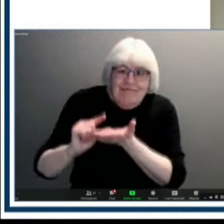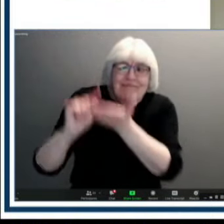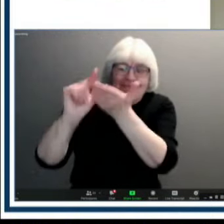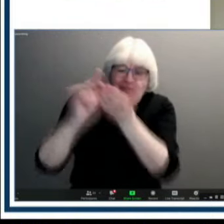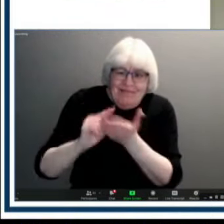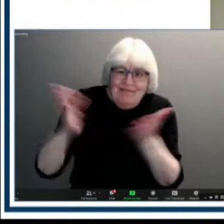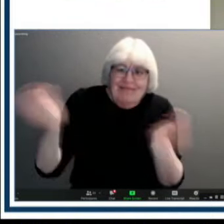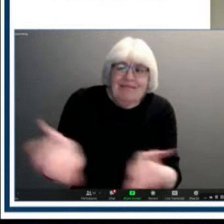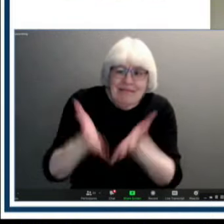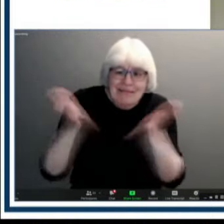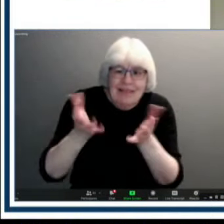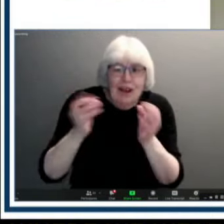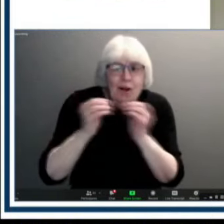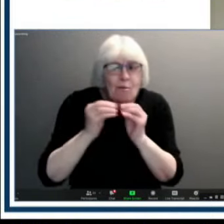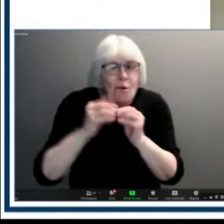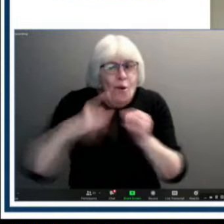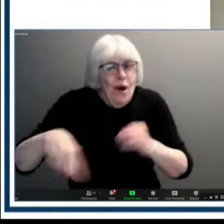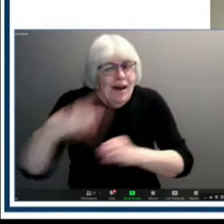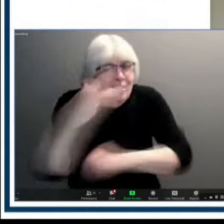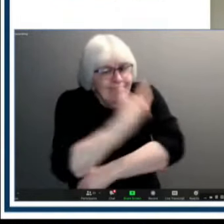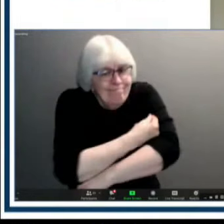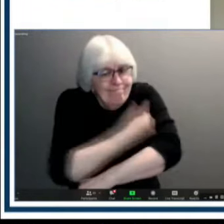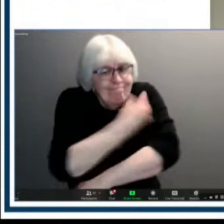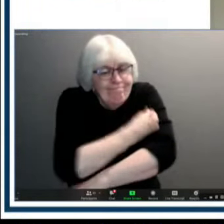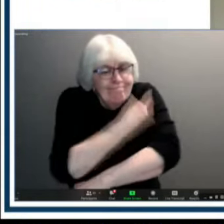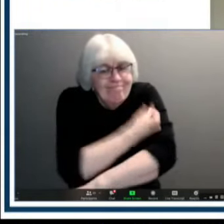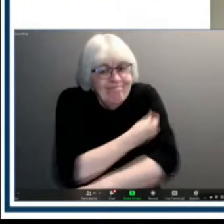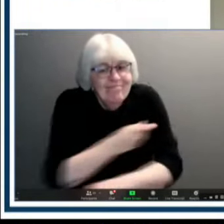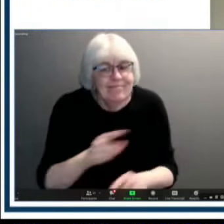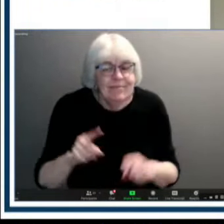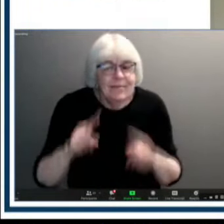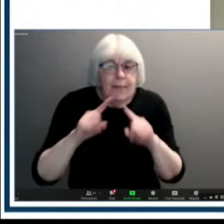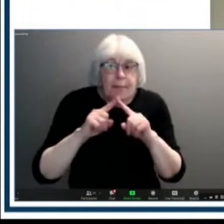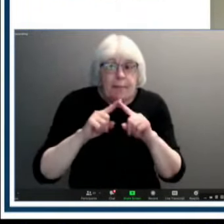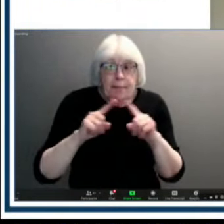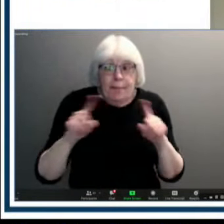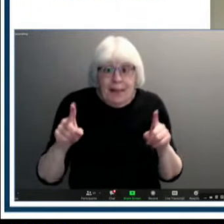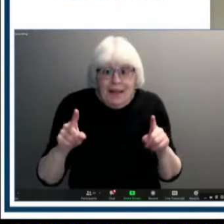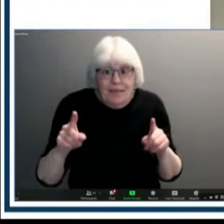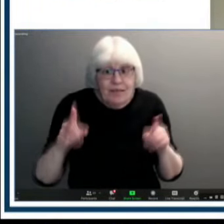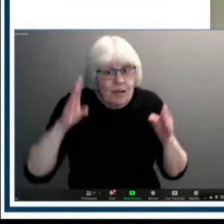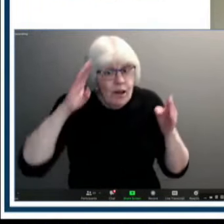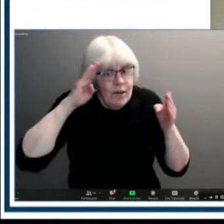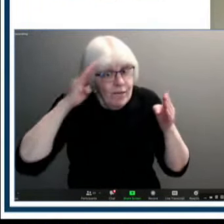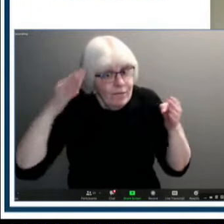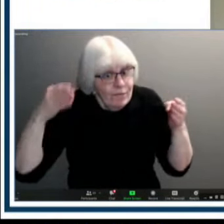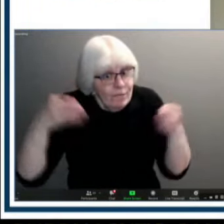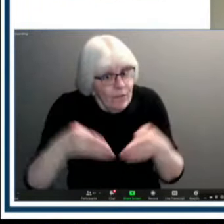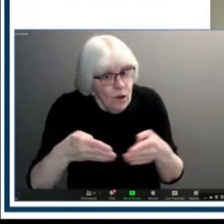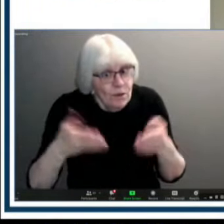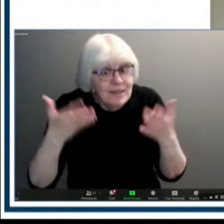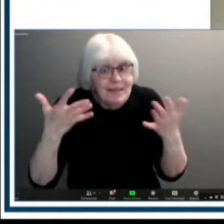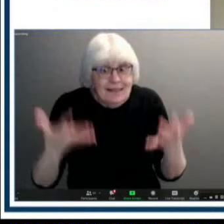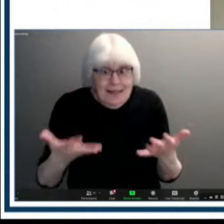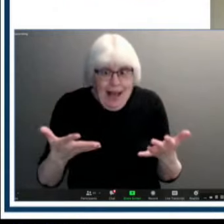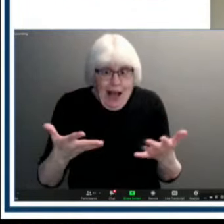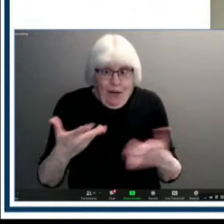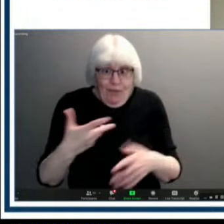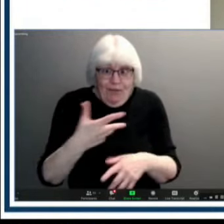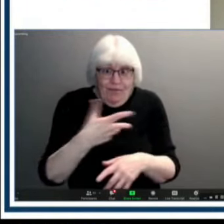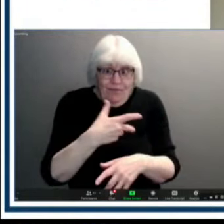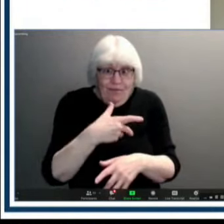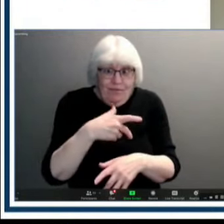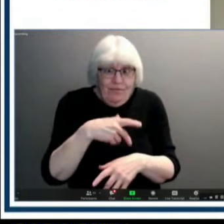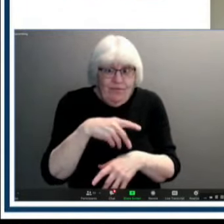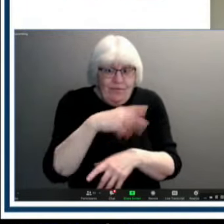capacity. But we've been focusing our vaccine efforts through November and December in some